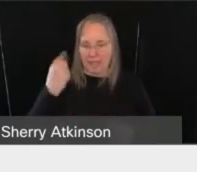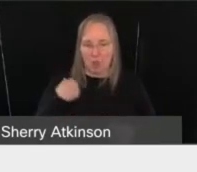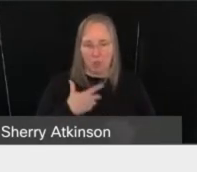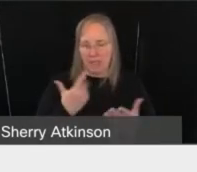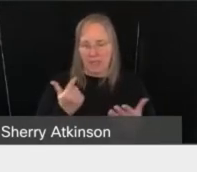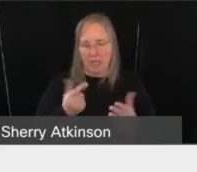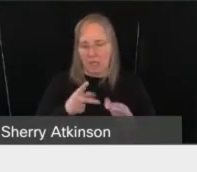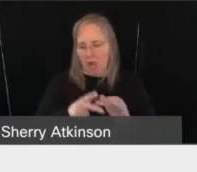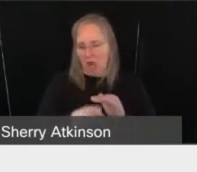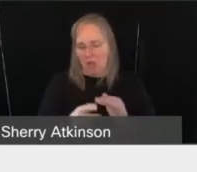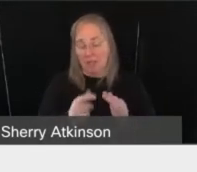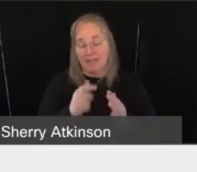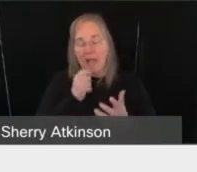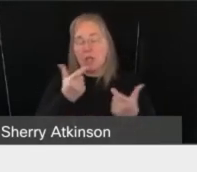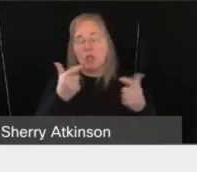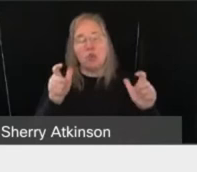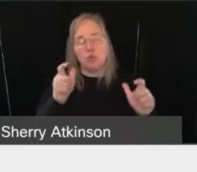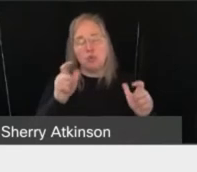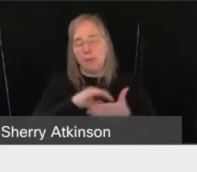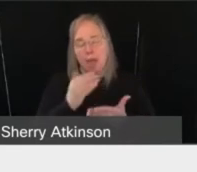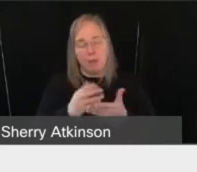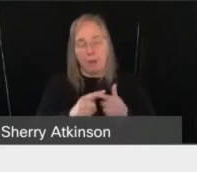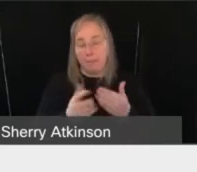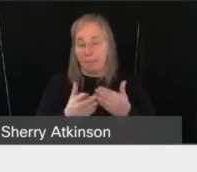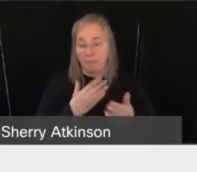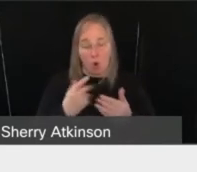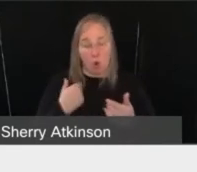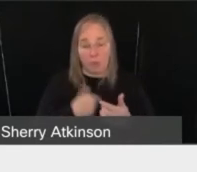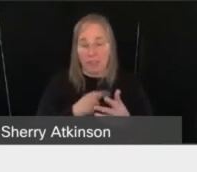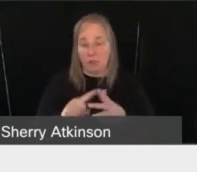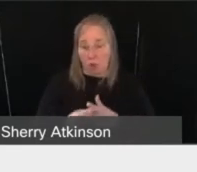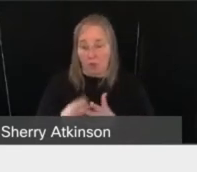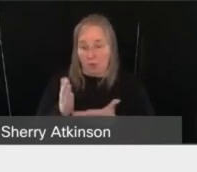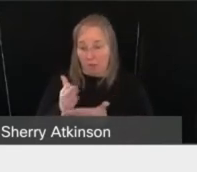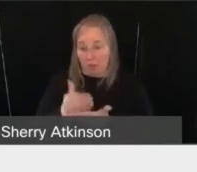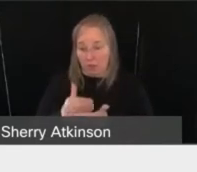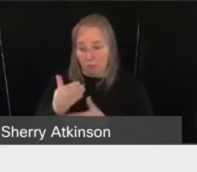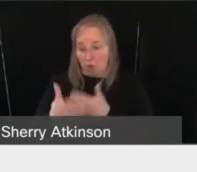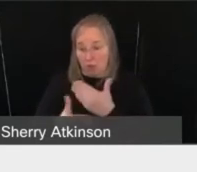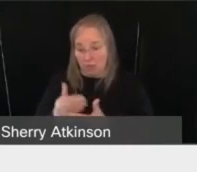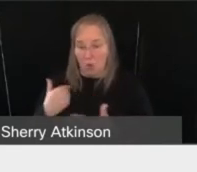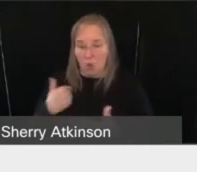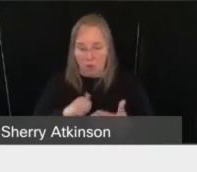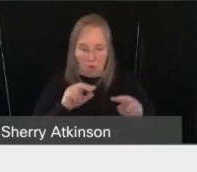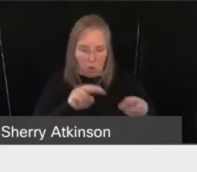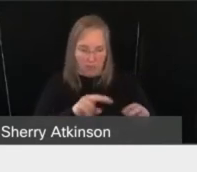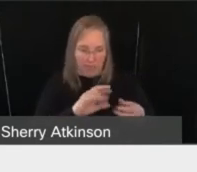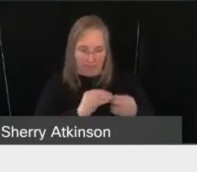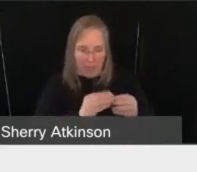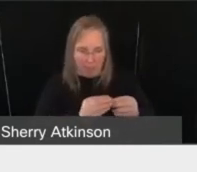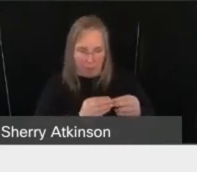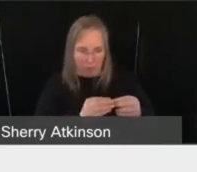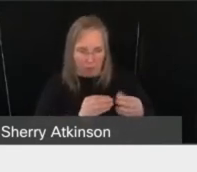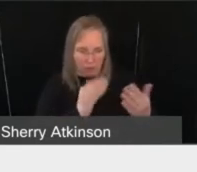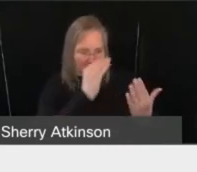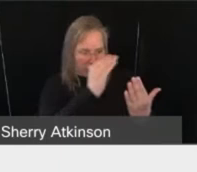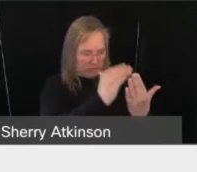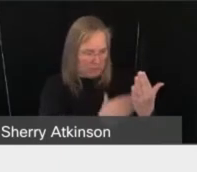not a huge amount, but even before we got into the budget process, we looked at the numbers and cut it, you know, at